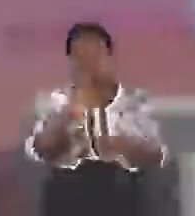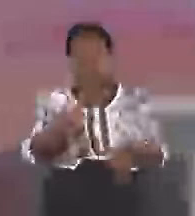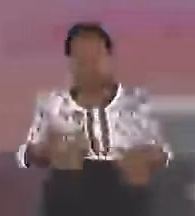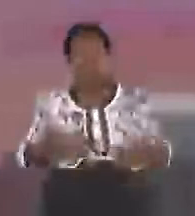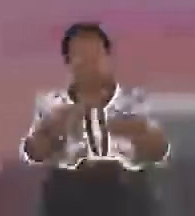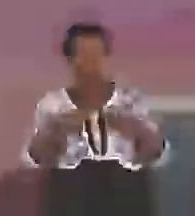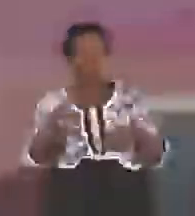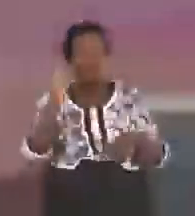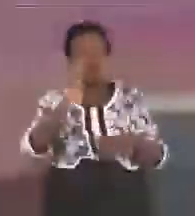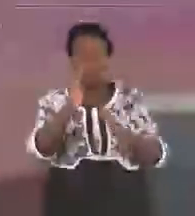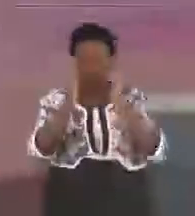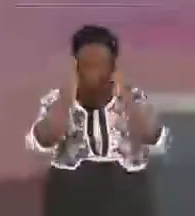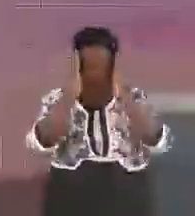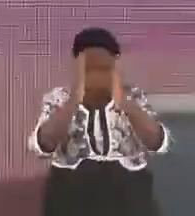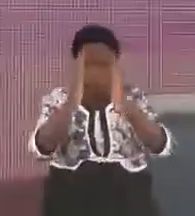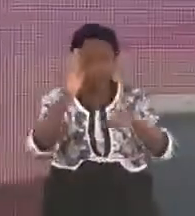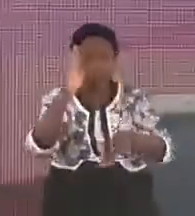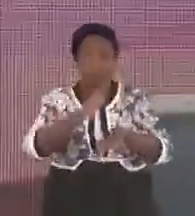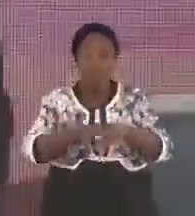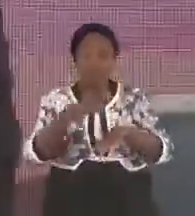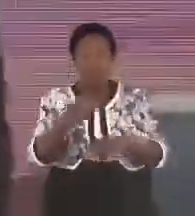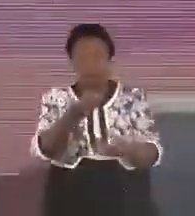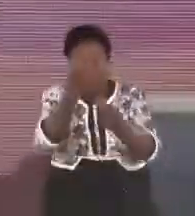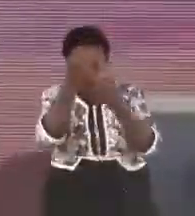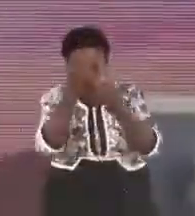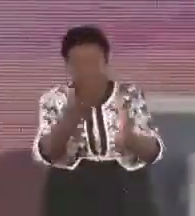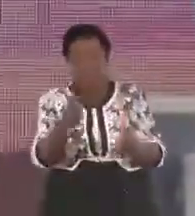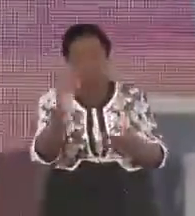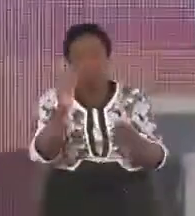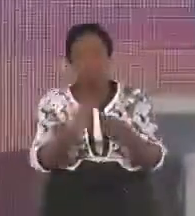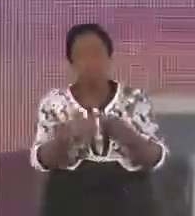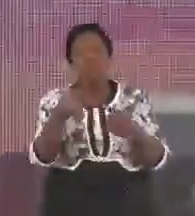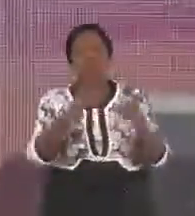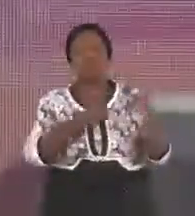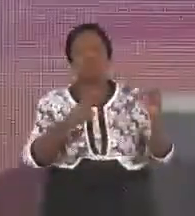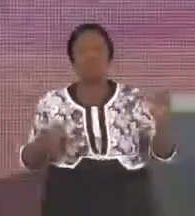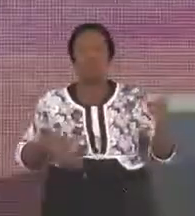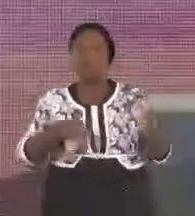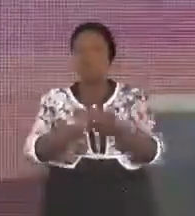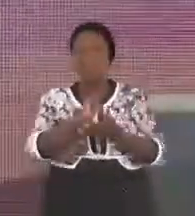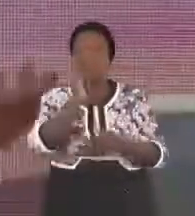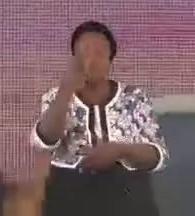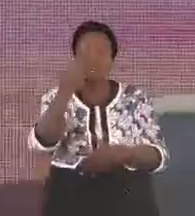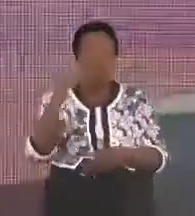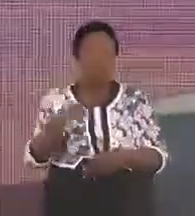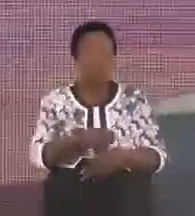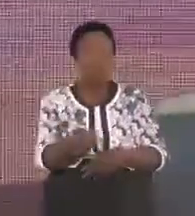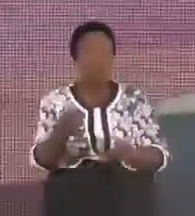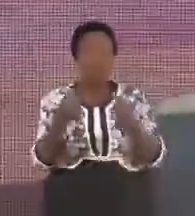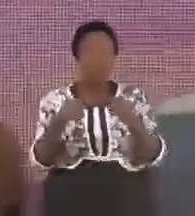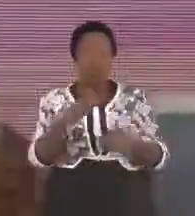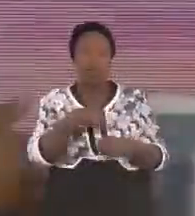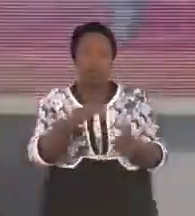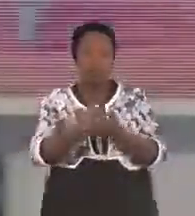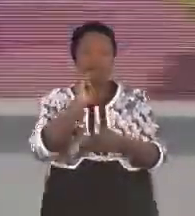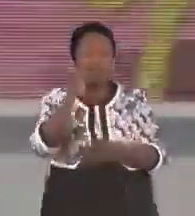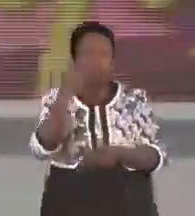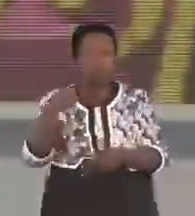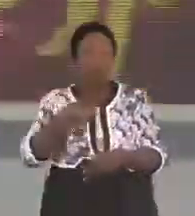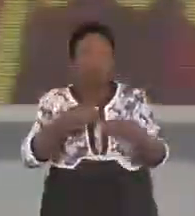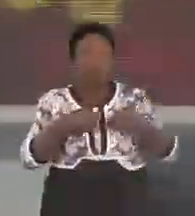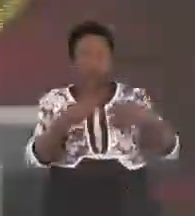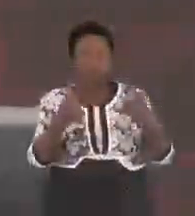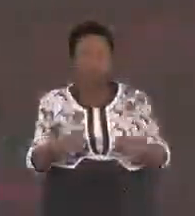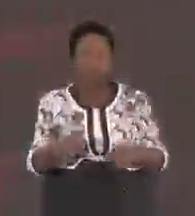be focused on obedience to the Lord. That's why he came, and that's why we have come. I believe